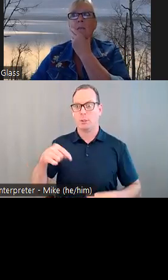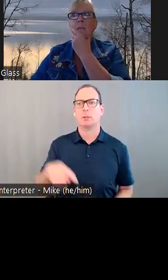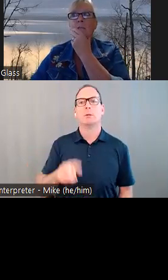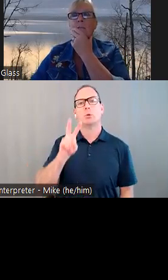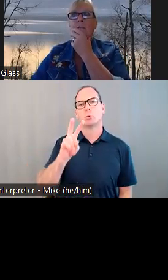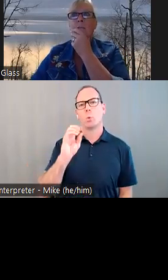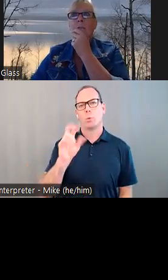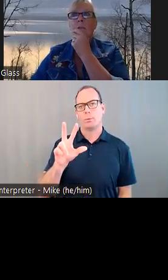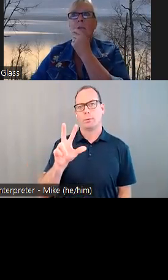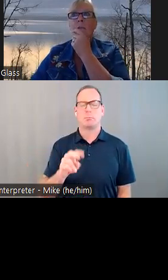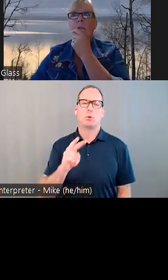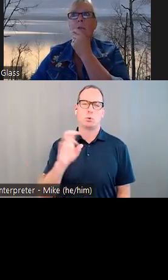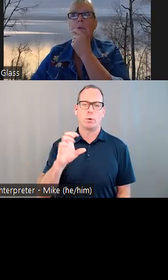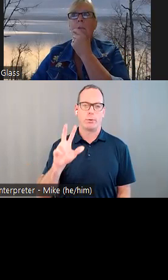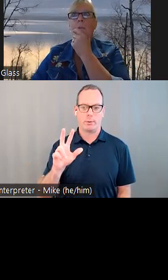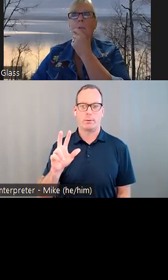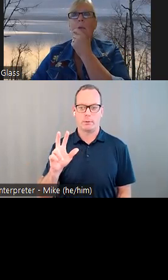year.